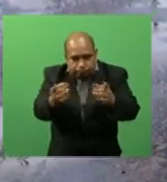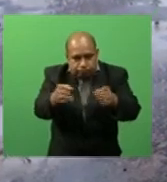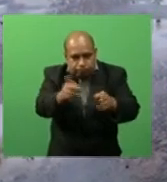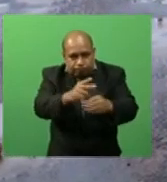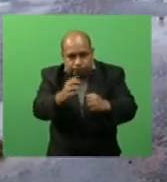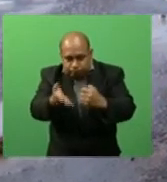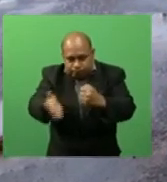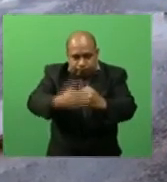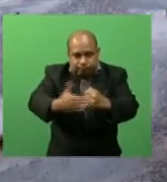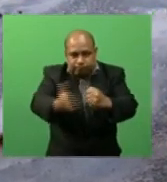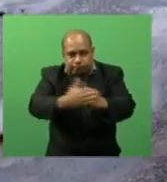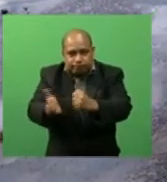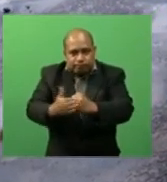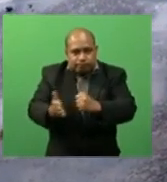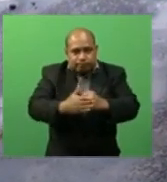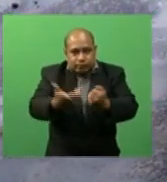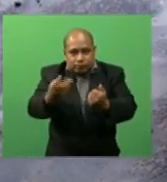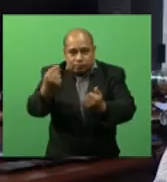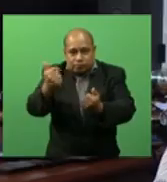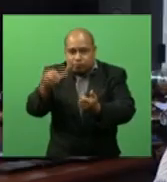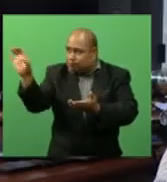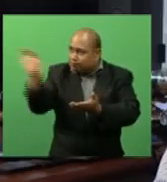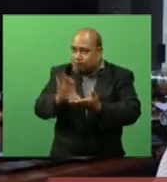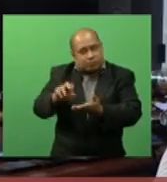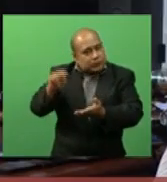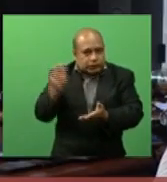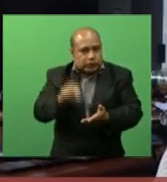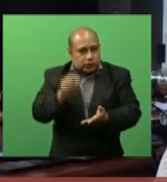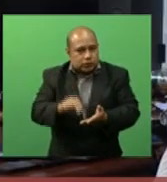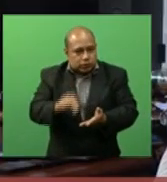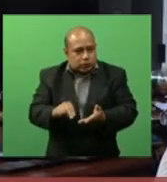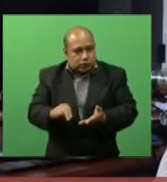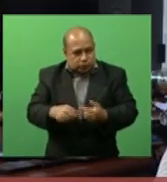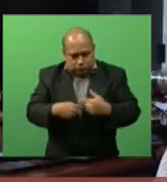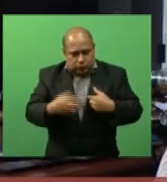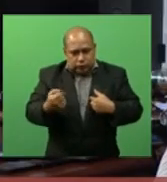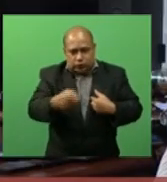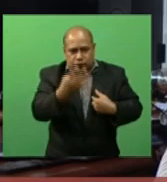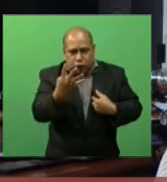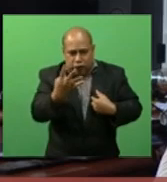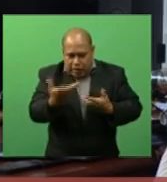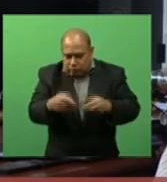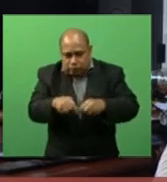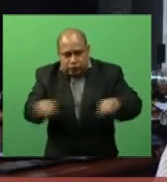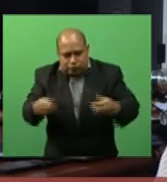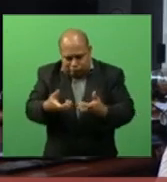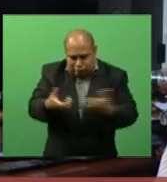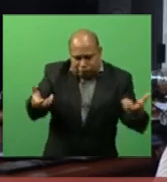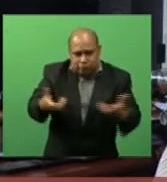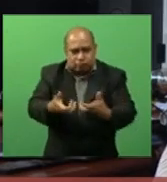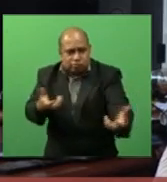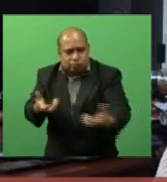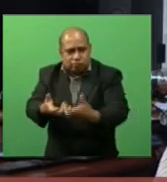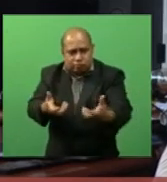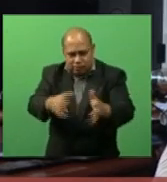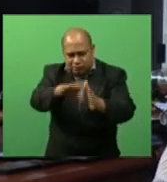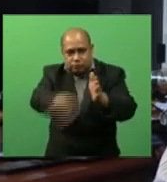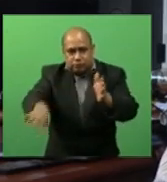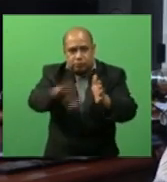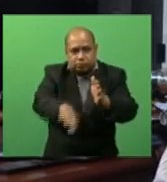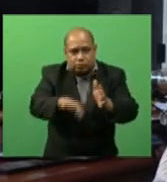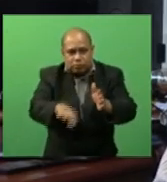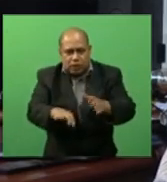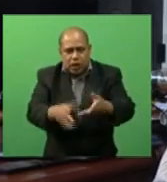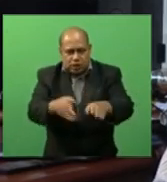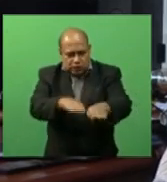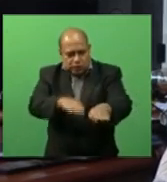started. Right now we have around 4 metres of separation between the slip face and the traffic surface. That's as close as I want it to get.